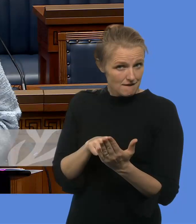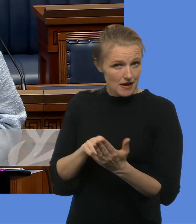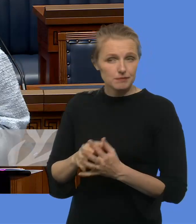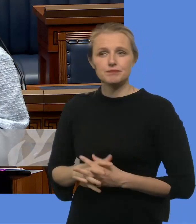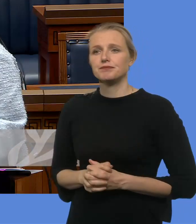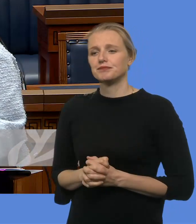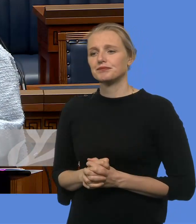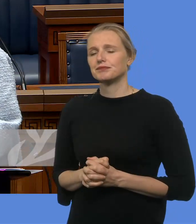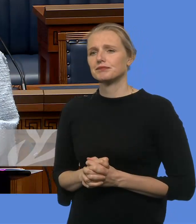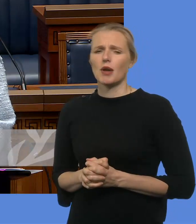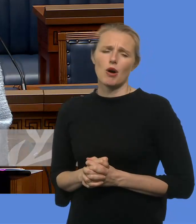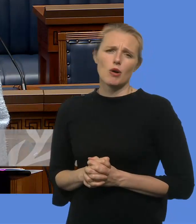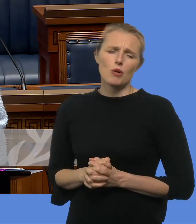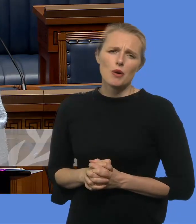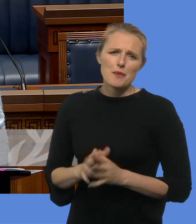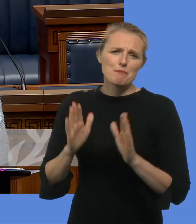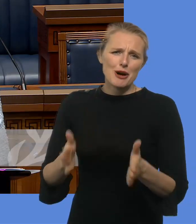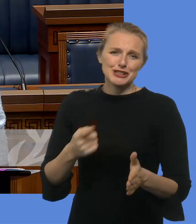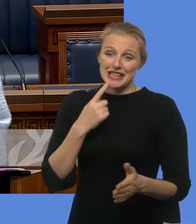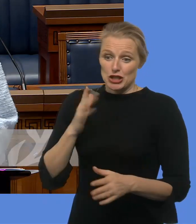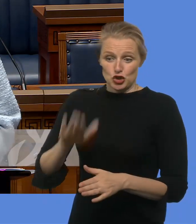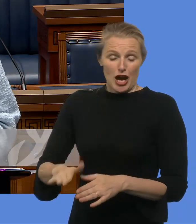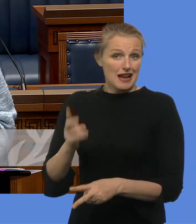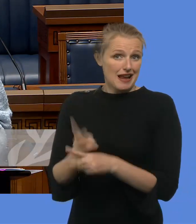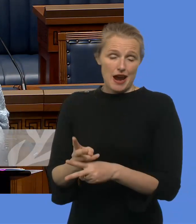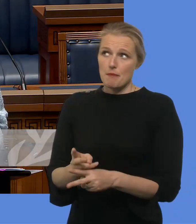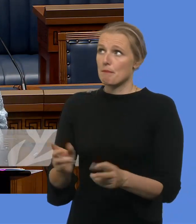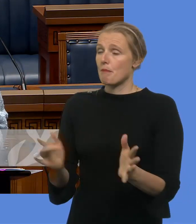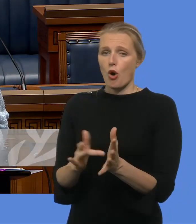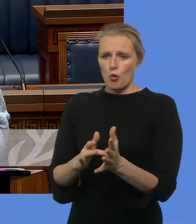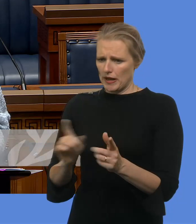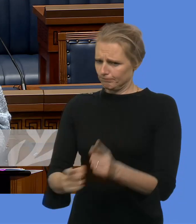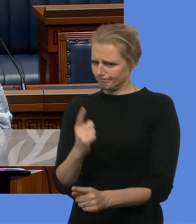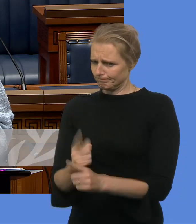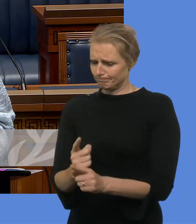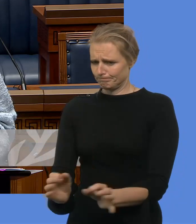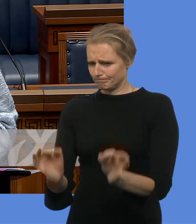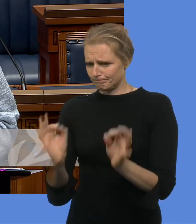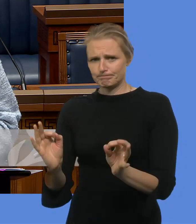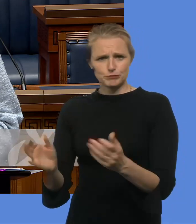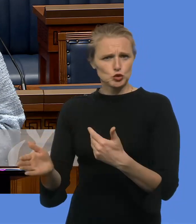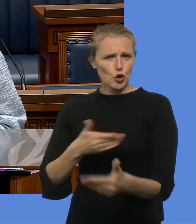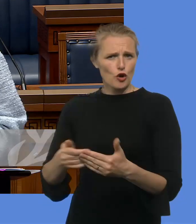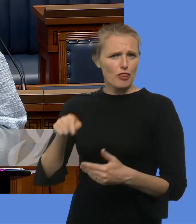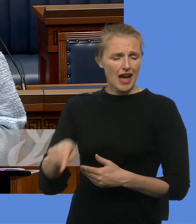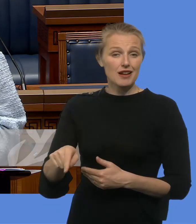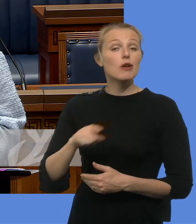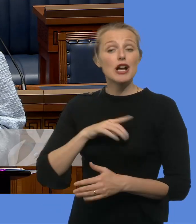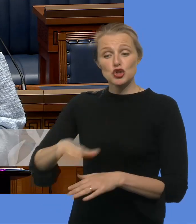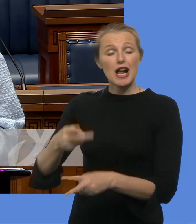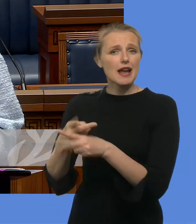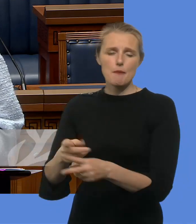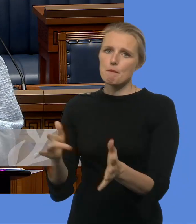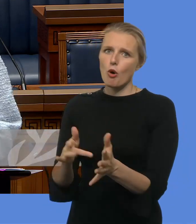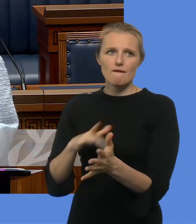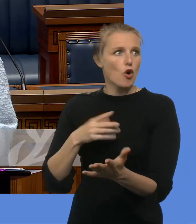Well, I suppose it's important to say that we need to get childcare right. It plays a vital role in our economy, and we need to support both